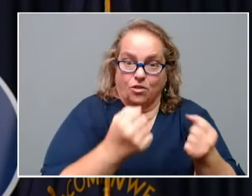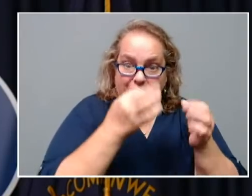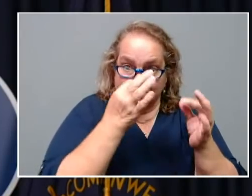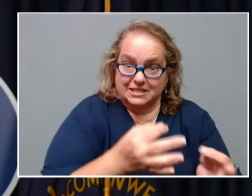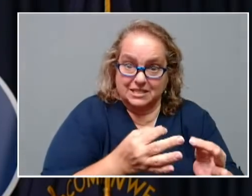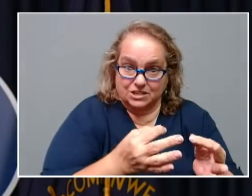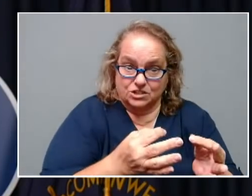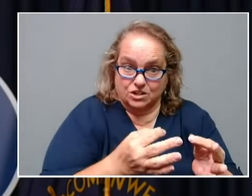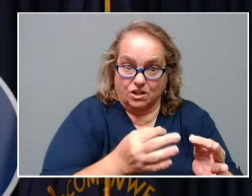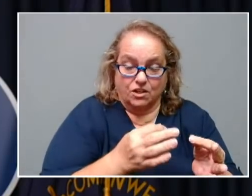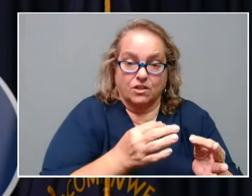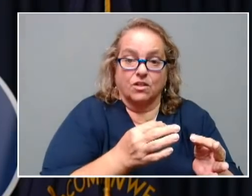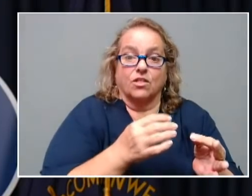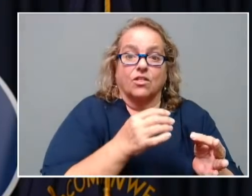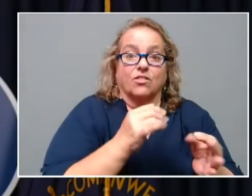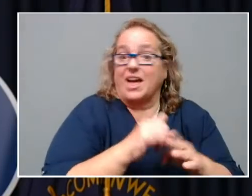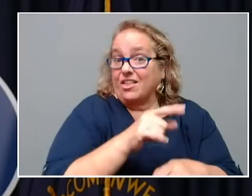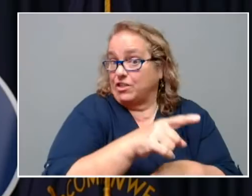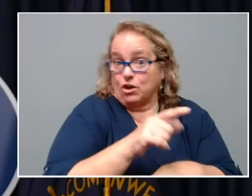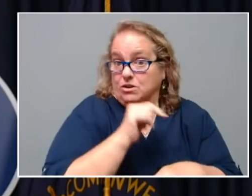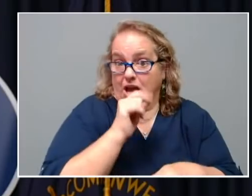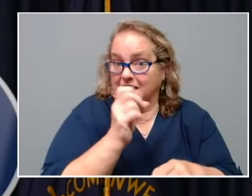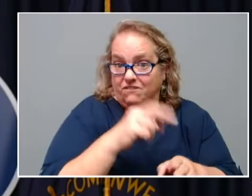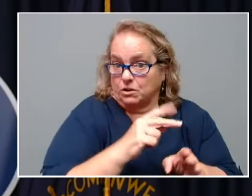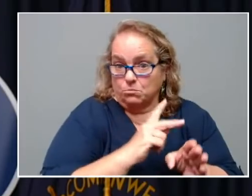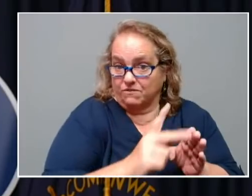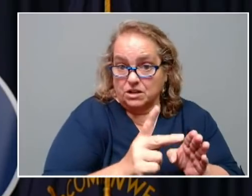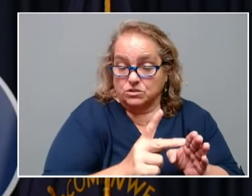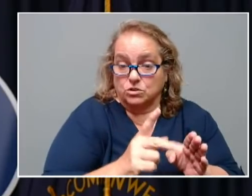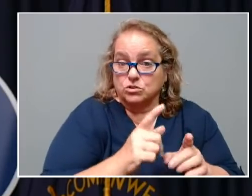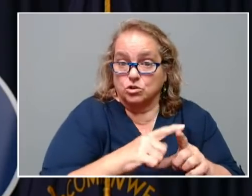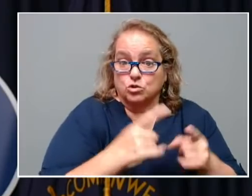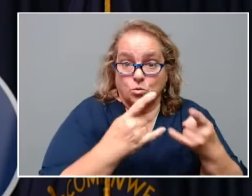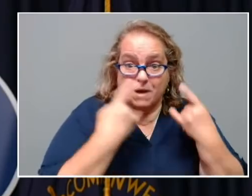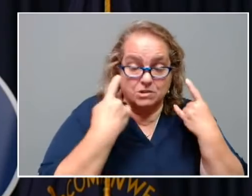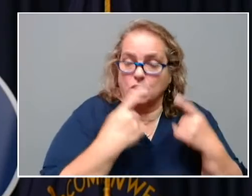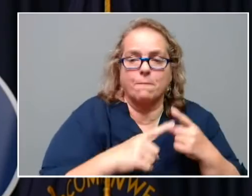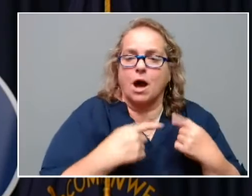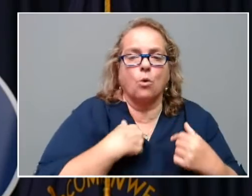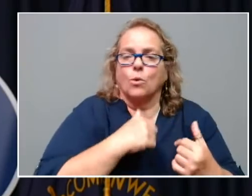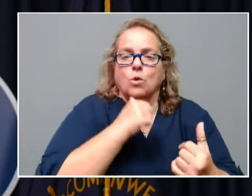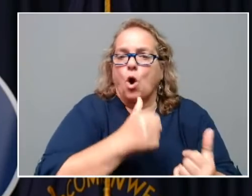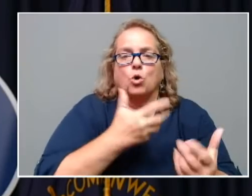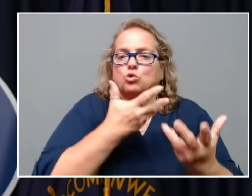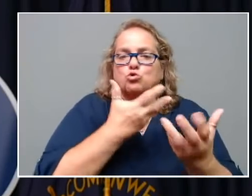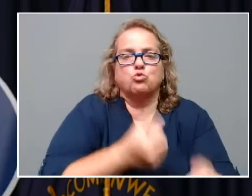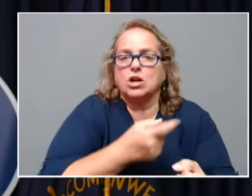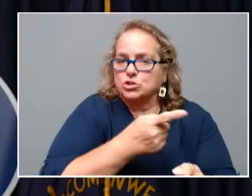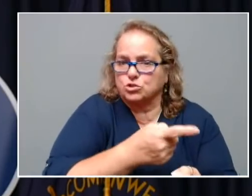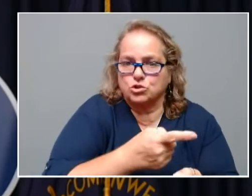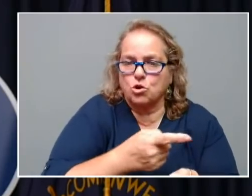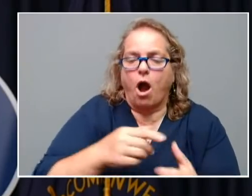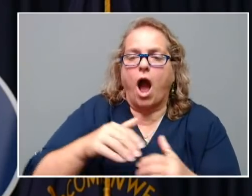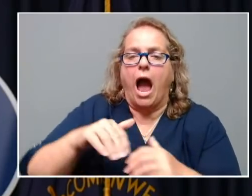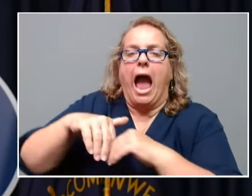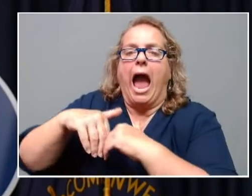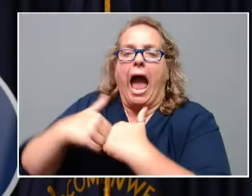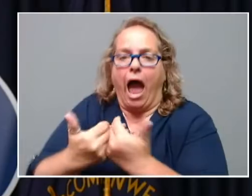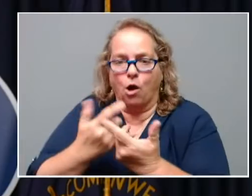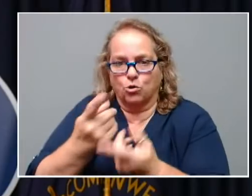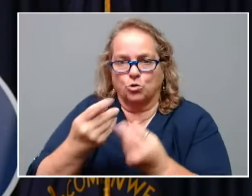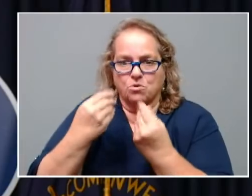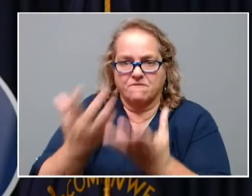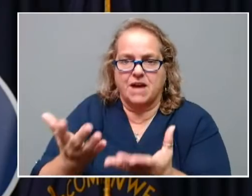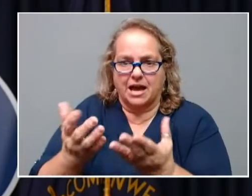trained to make on masks, but we're not going to trust you for the way in which you provide education to your kids, which is